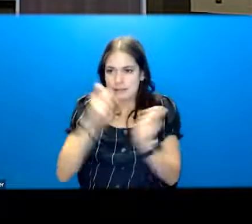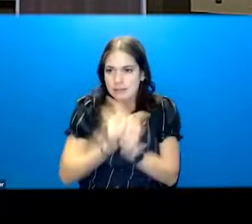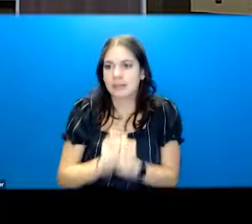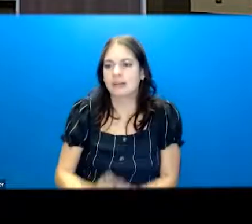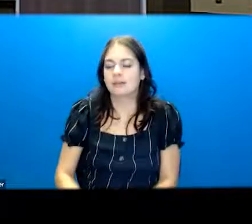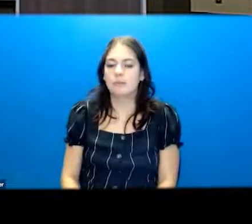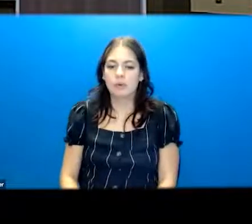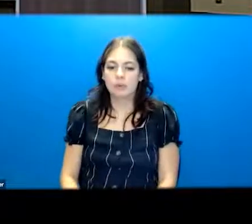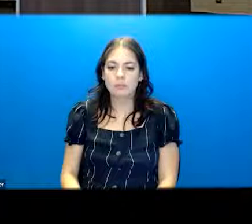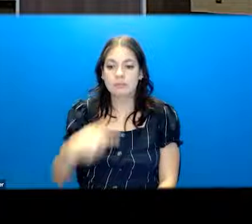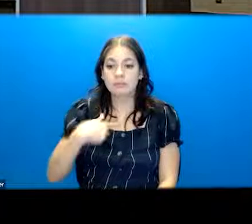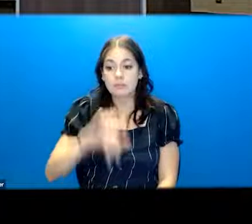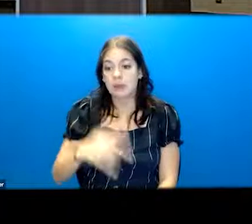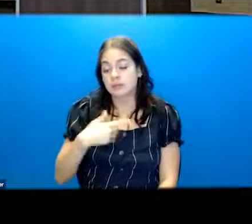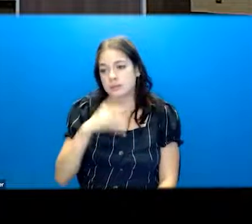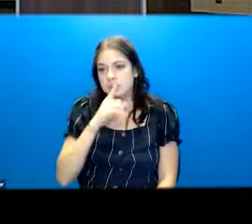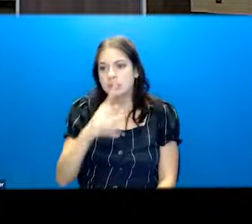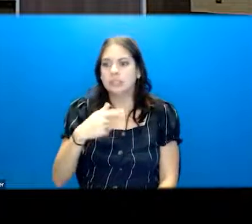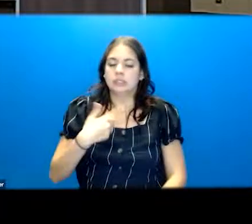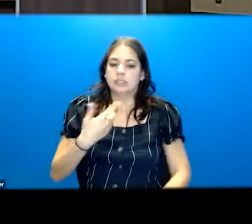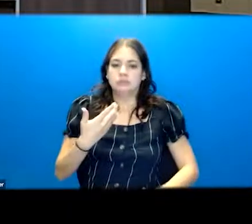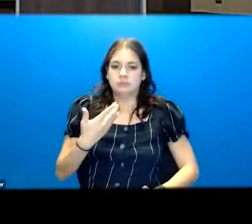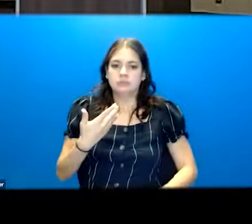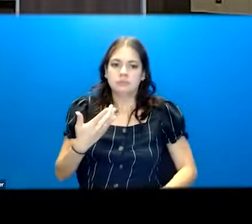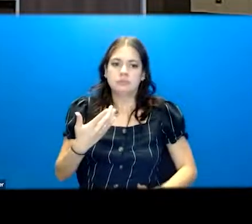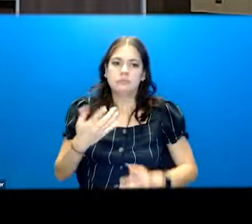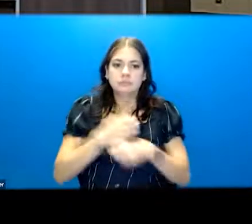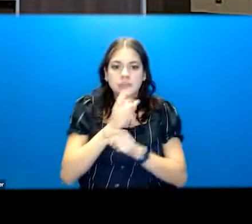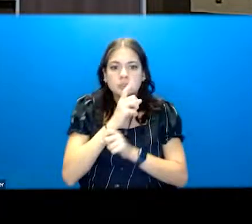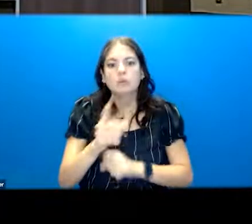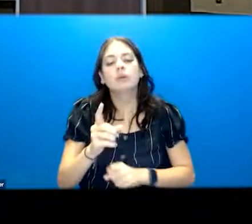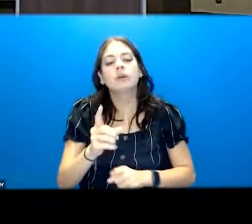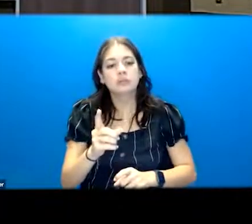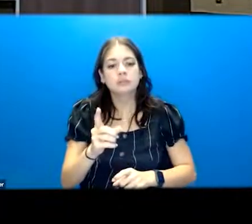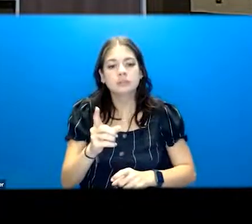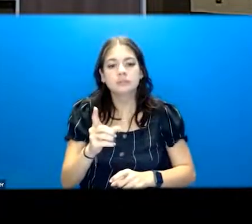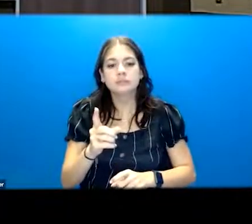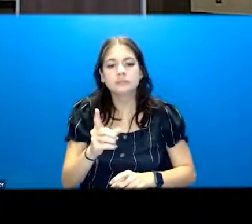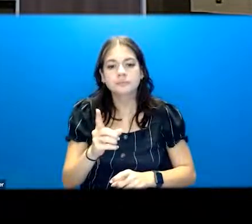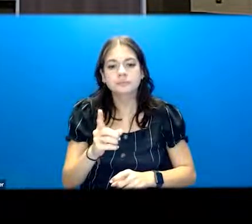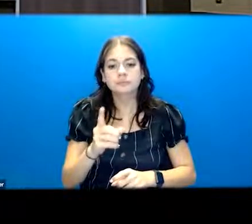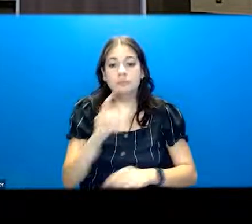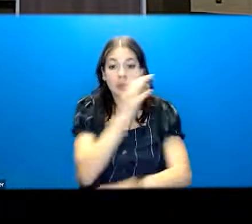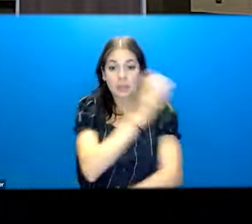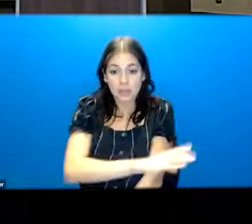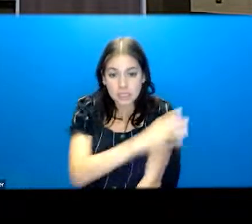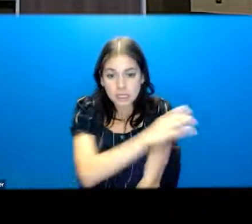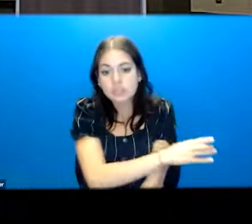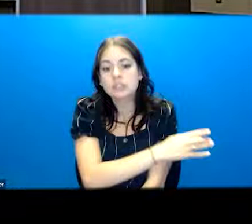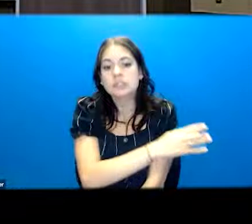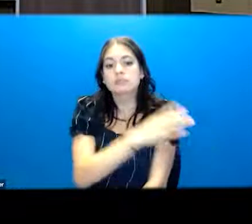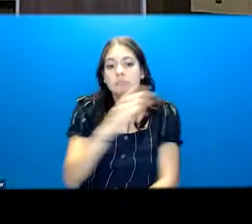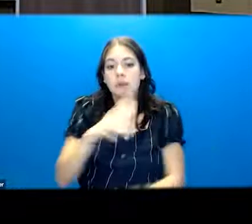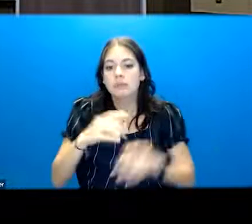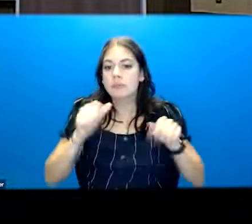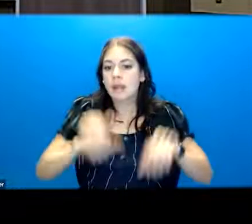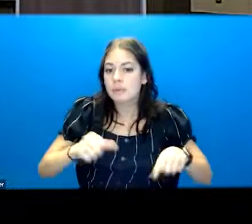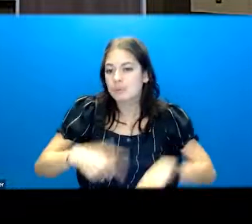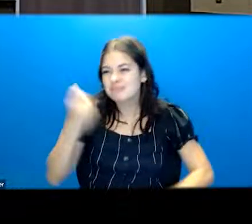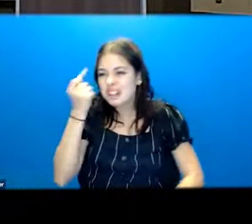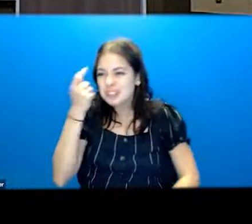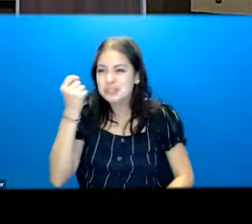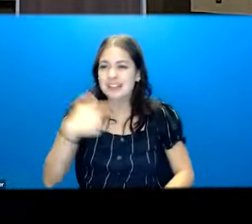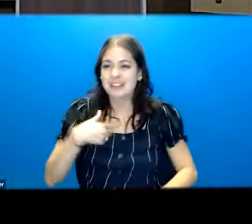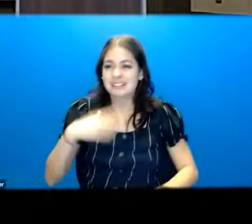And so that is really speaking to making sure that clinicians are able to understand